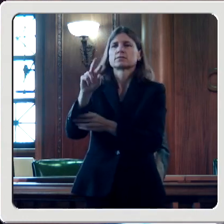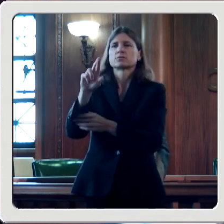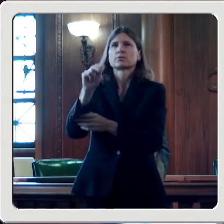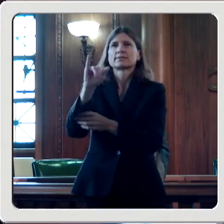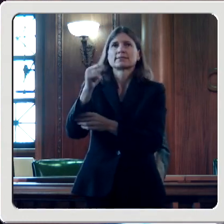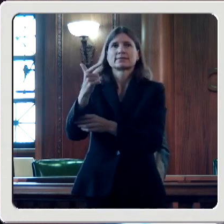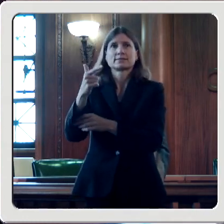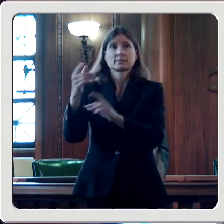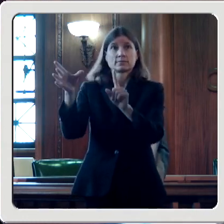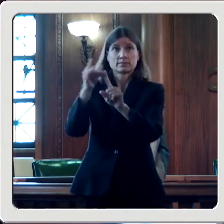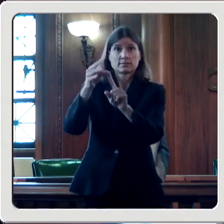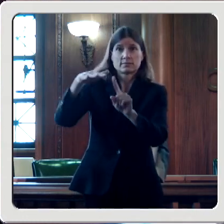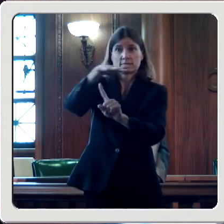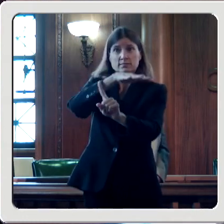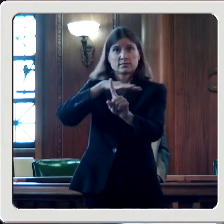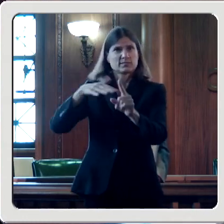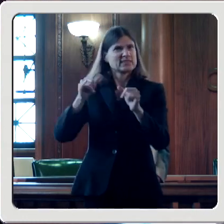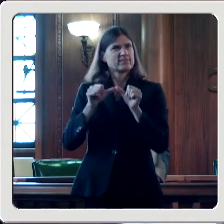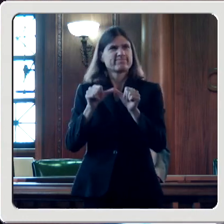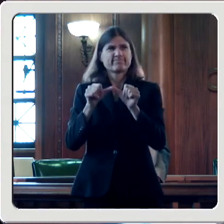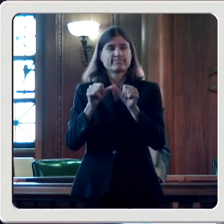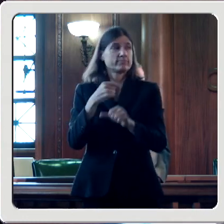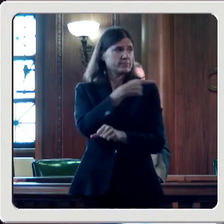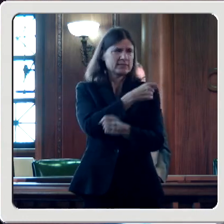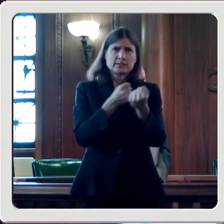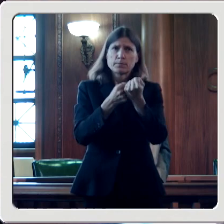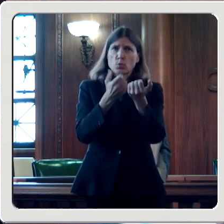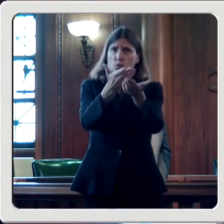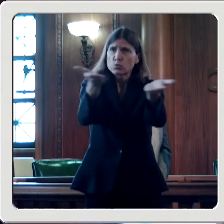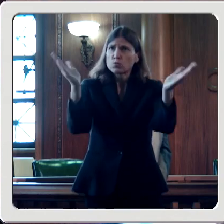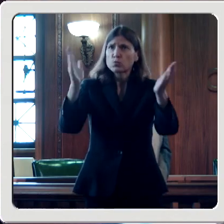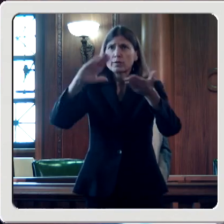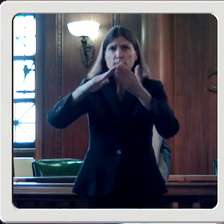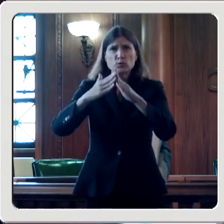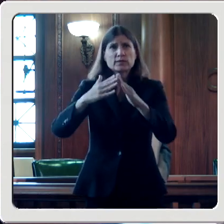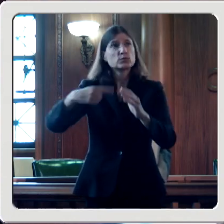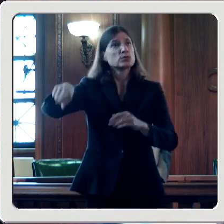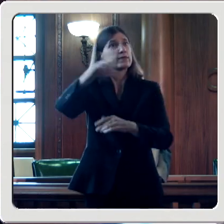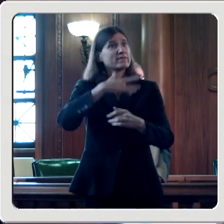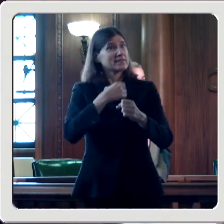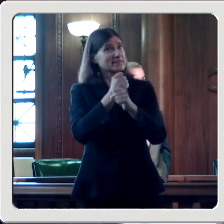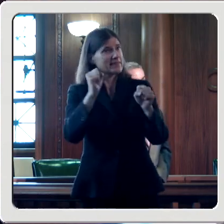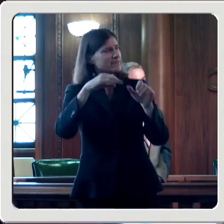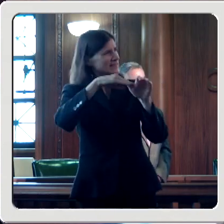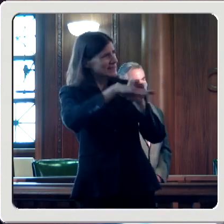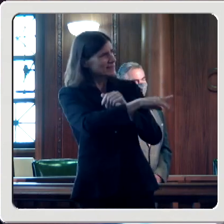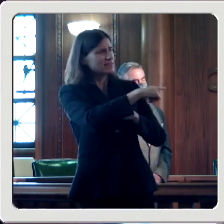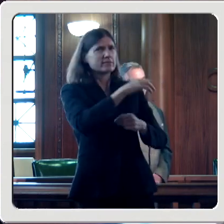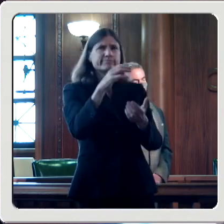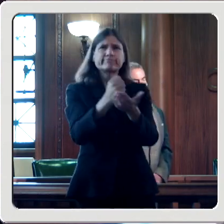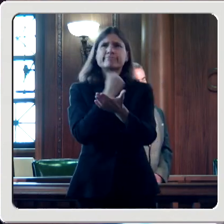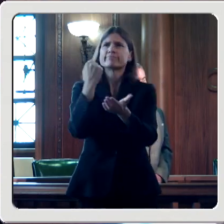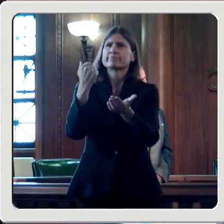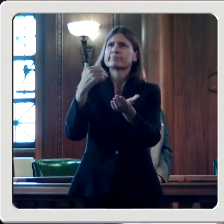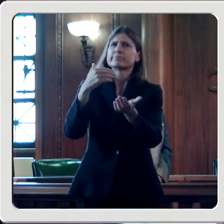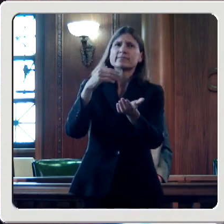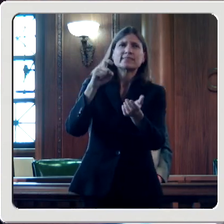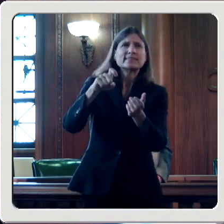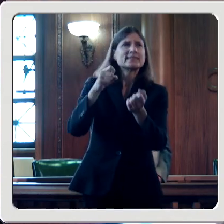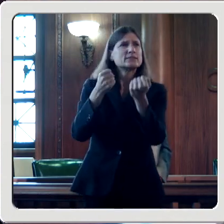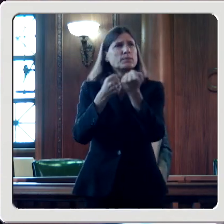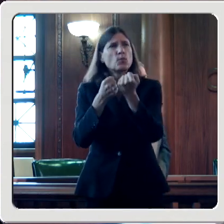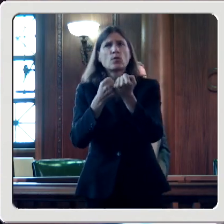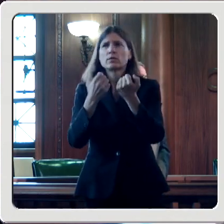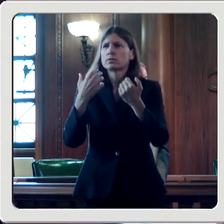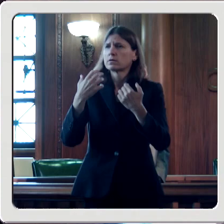have safe care for you, and I just remind all of us to wear a mask, to sanitize your hands, to practice